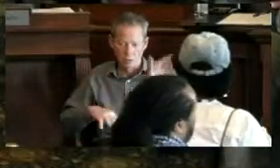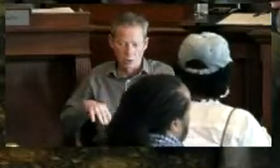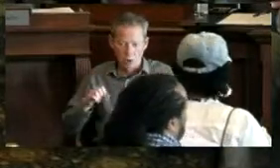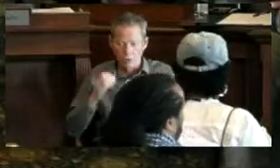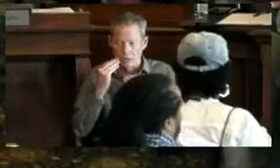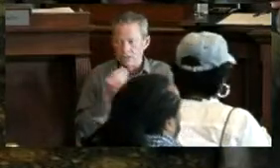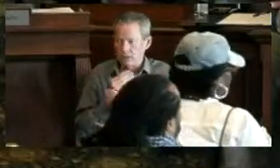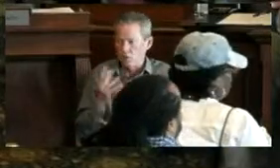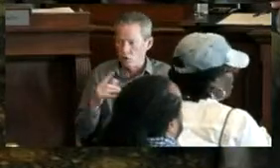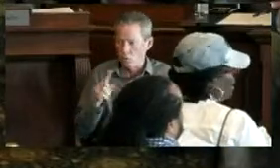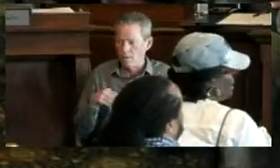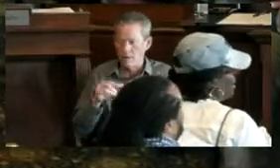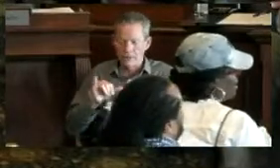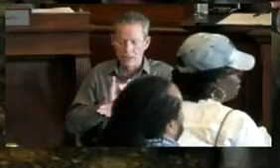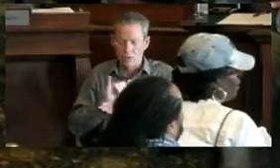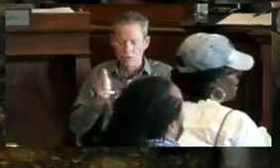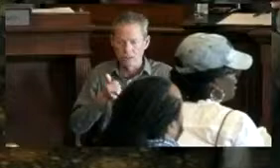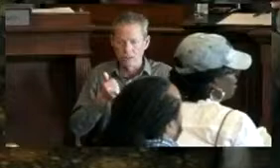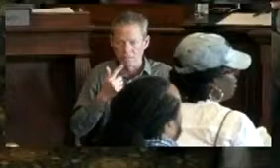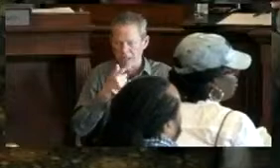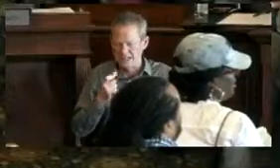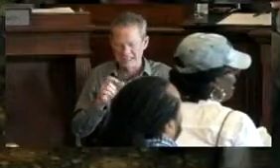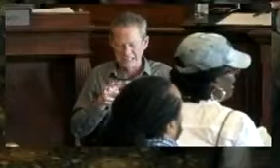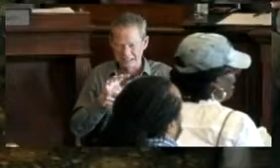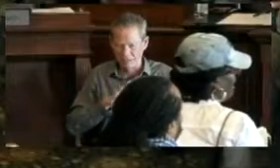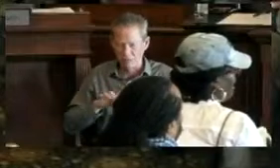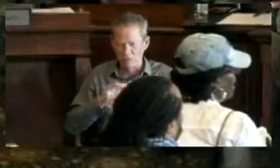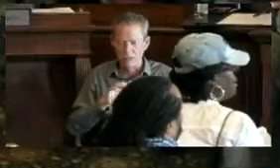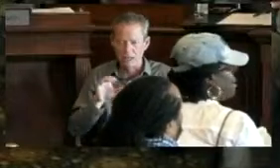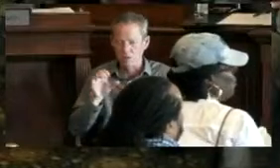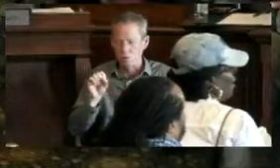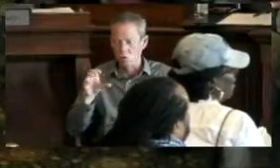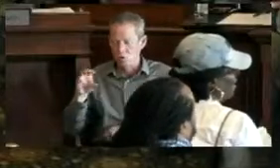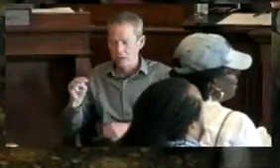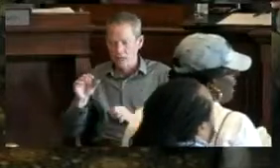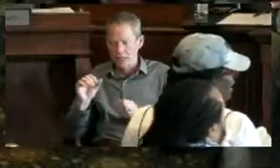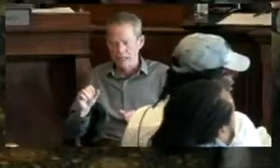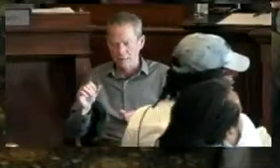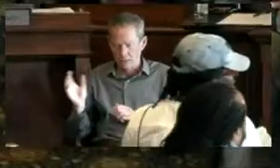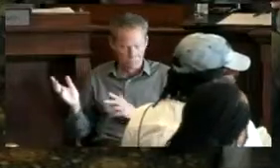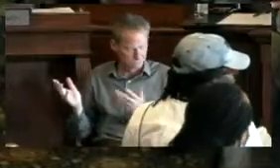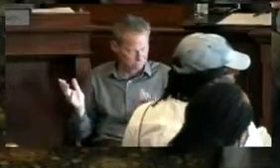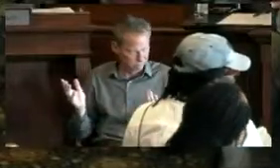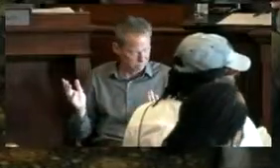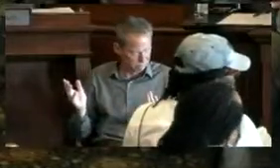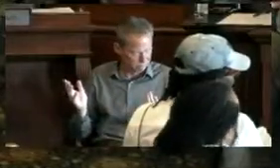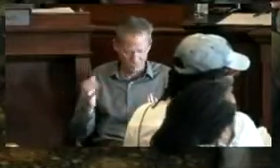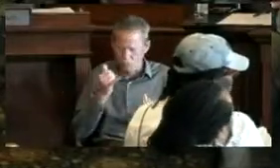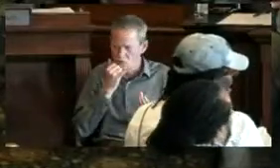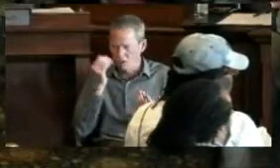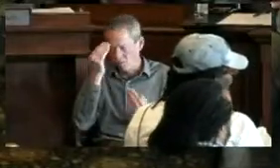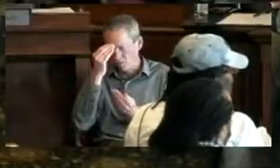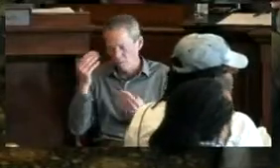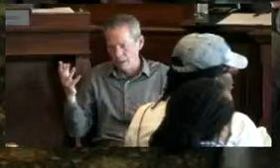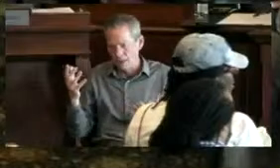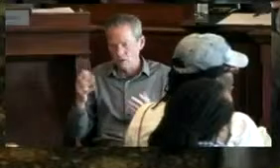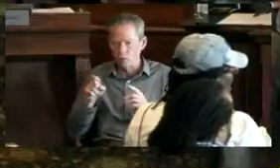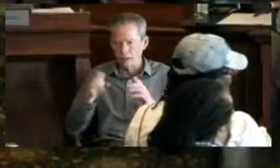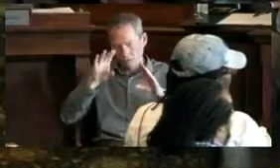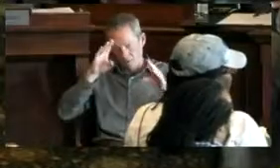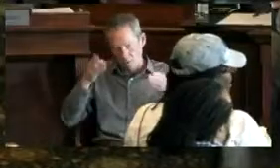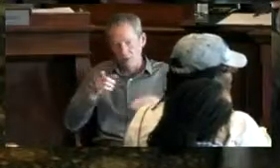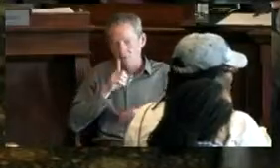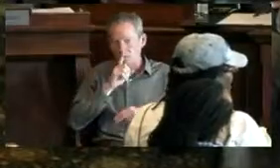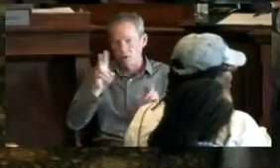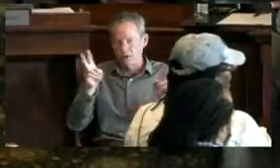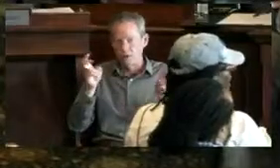let you know about the industry, because it is noisy and social media can be somewhat of a distraction to real issues that we have to do.